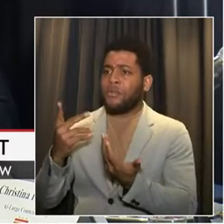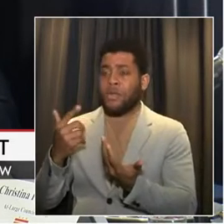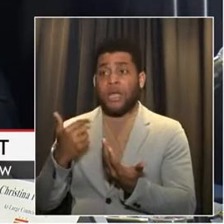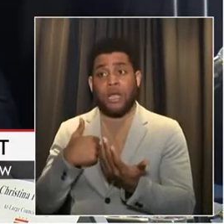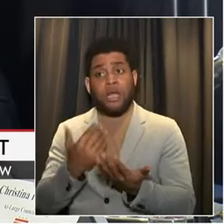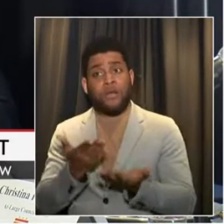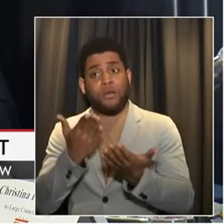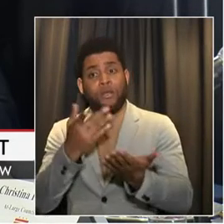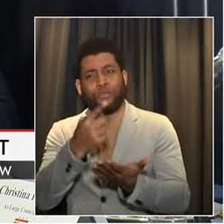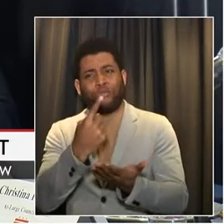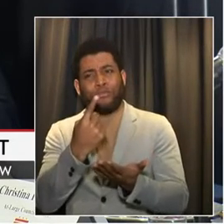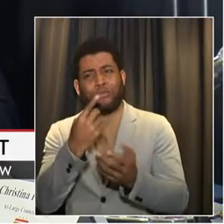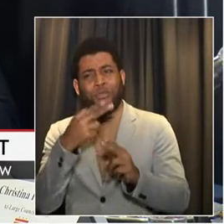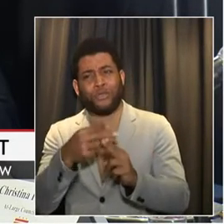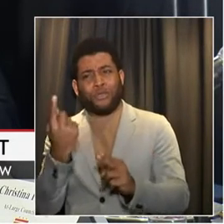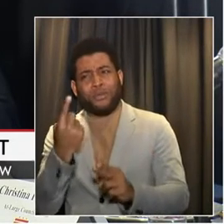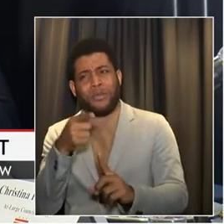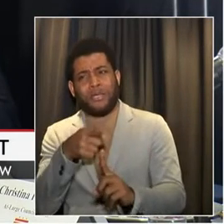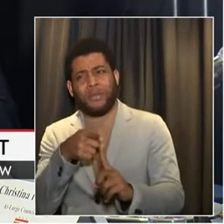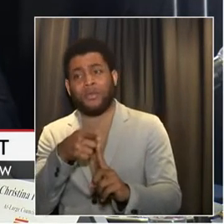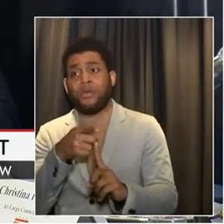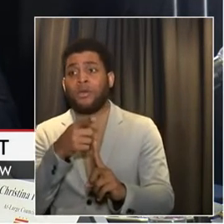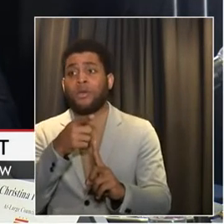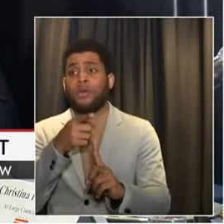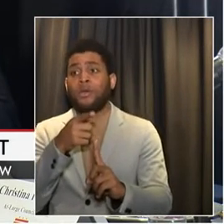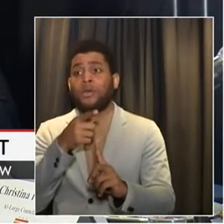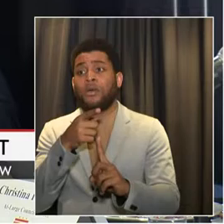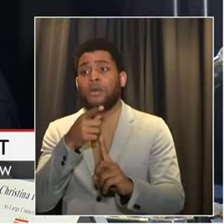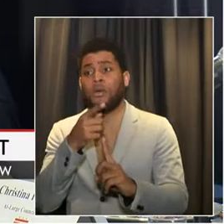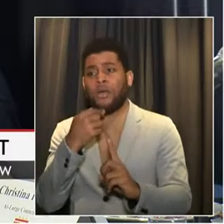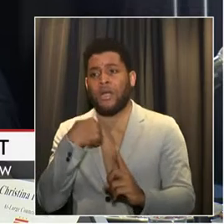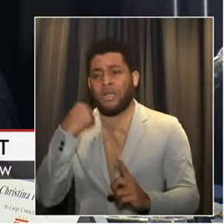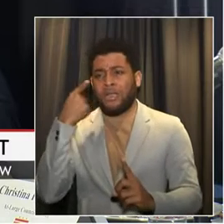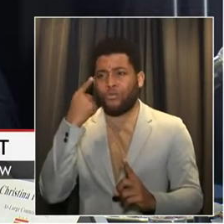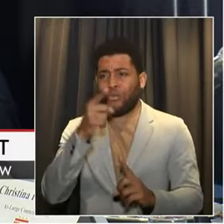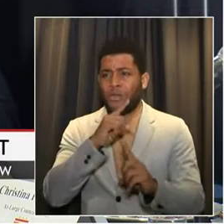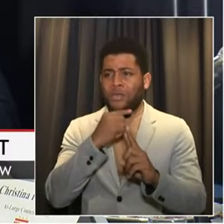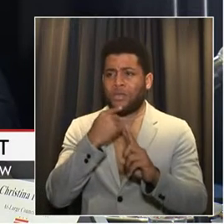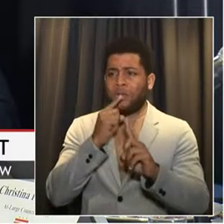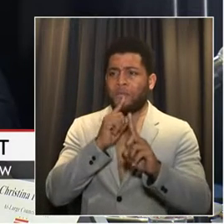that? I mean, I think Some the key report points. speaks for itself. It was done under